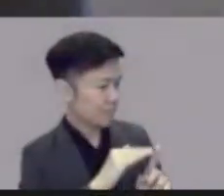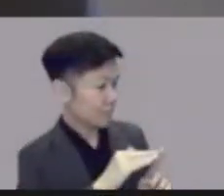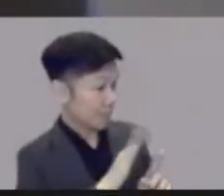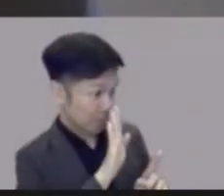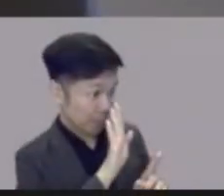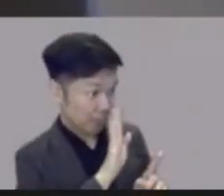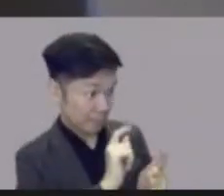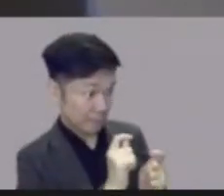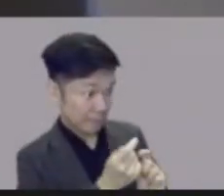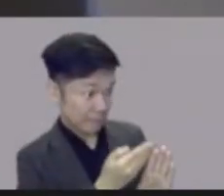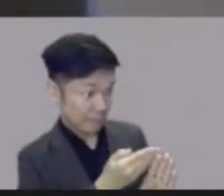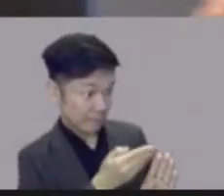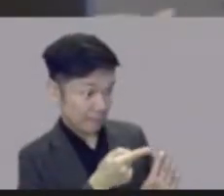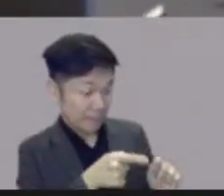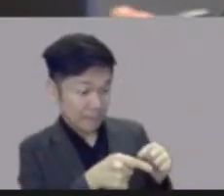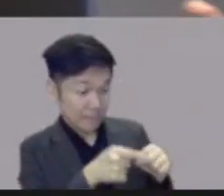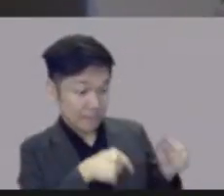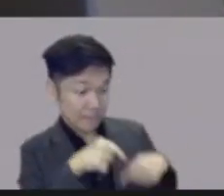uh